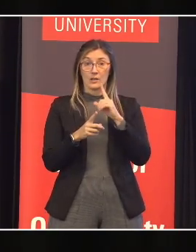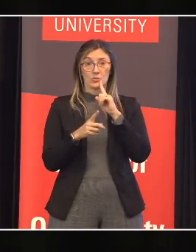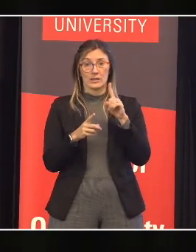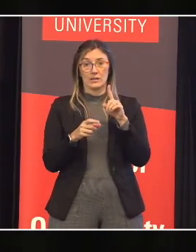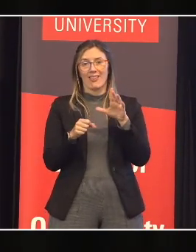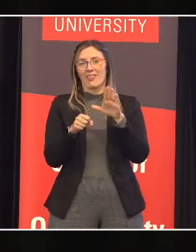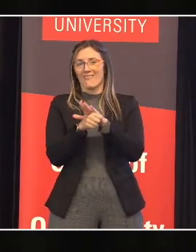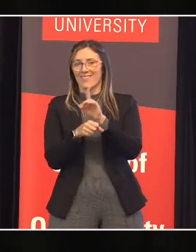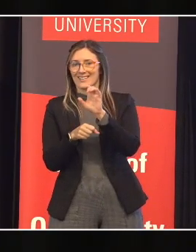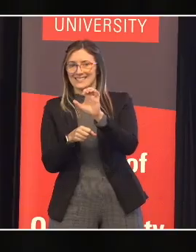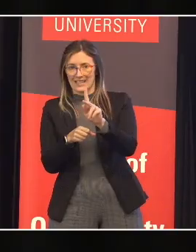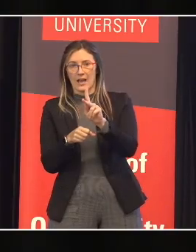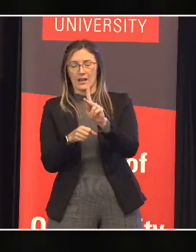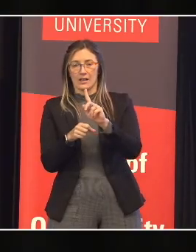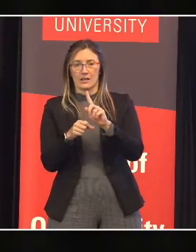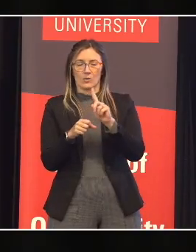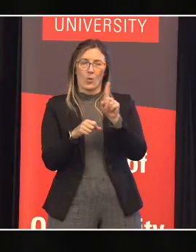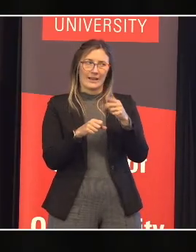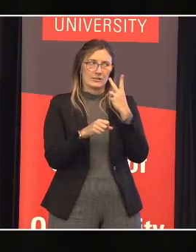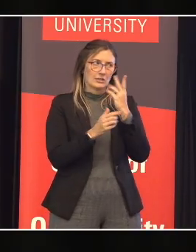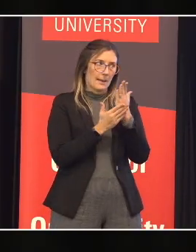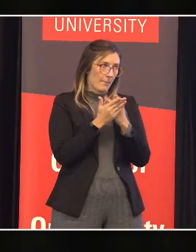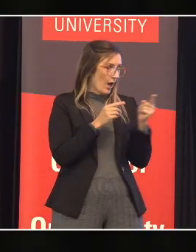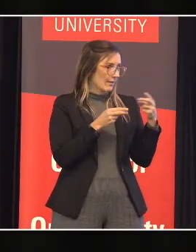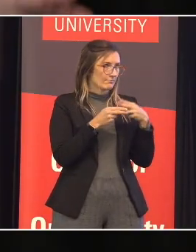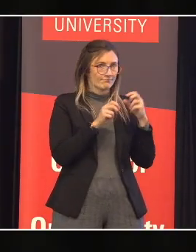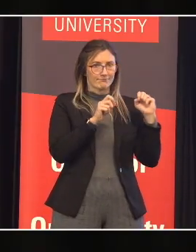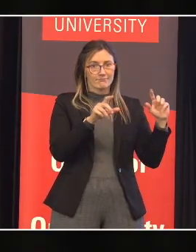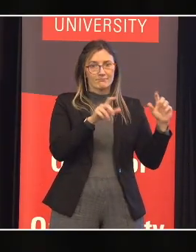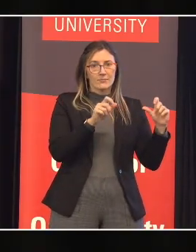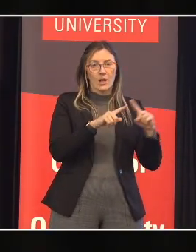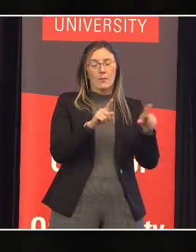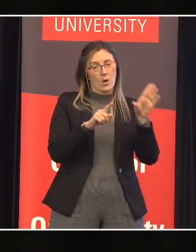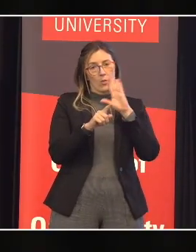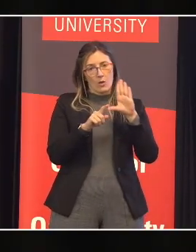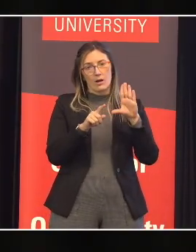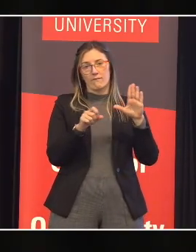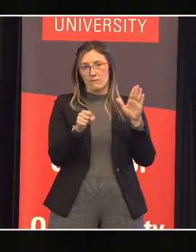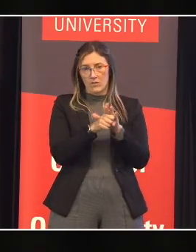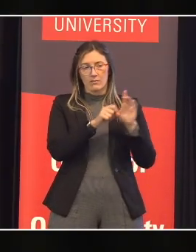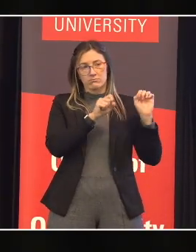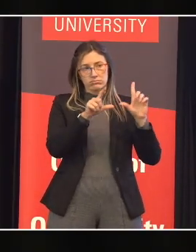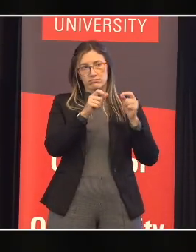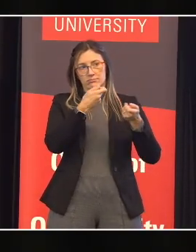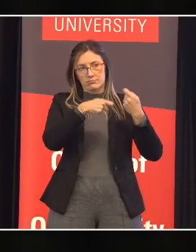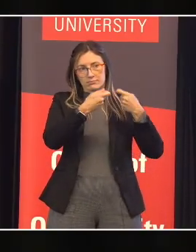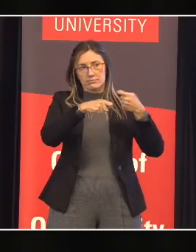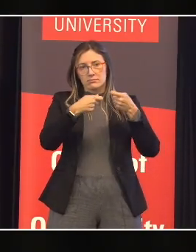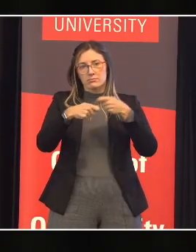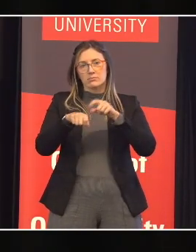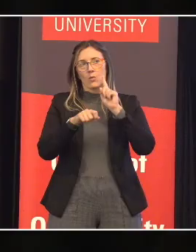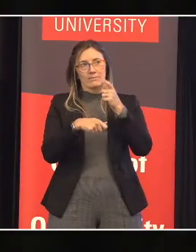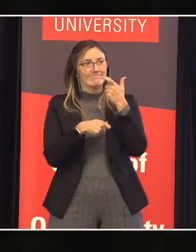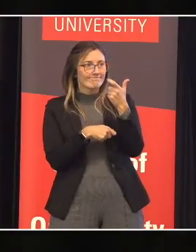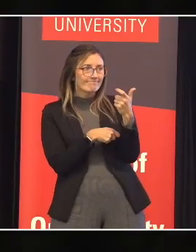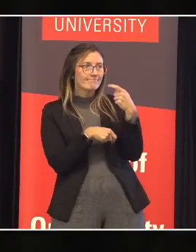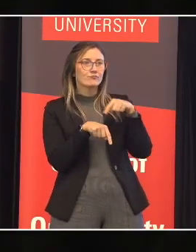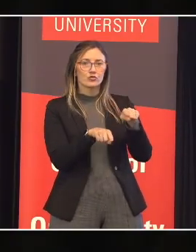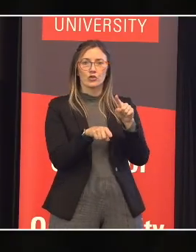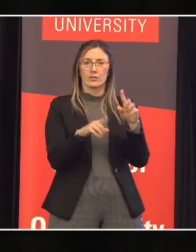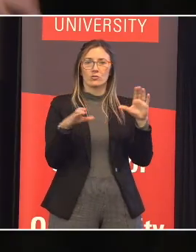of it, but the full deck will be displayed during our networking reception. I really encourage you to seek some of those folks out who are